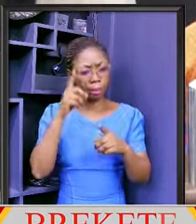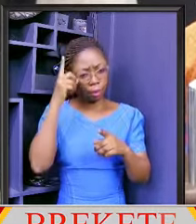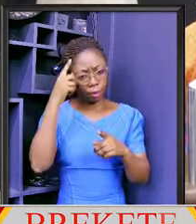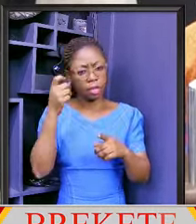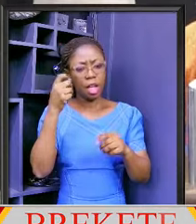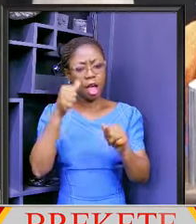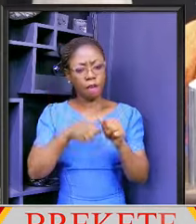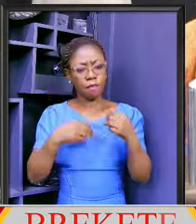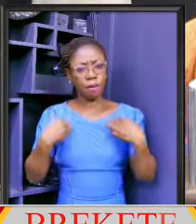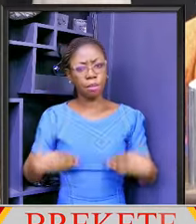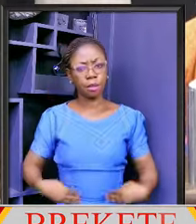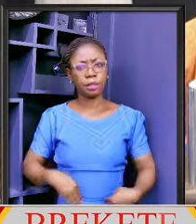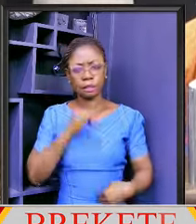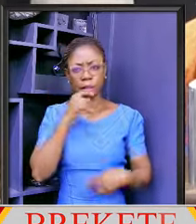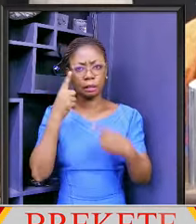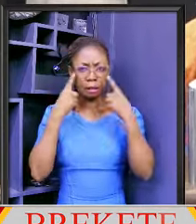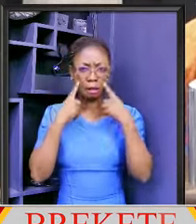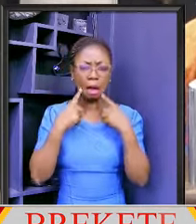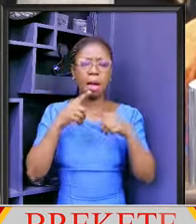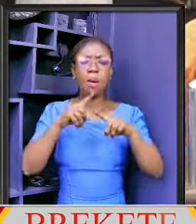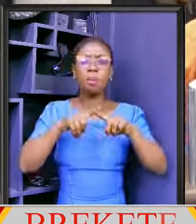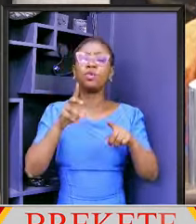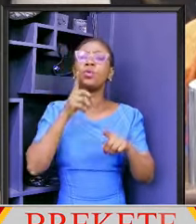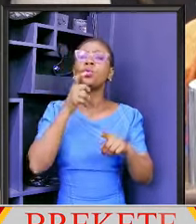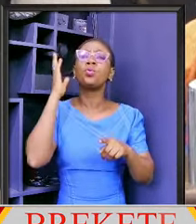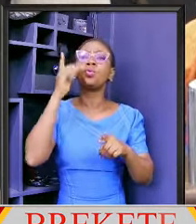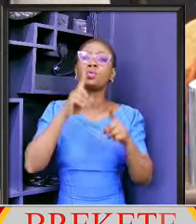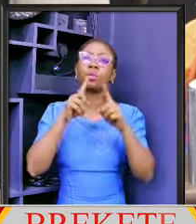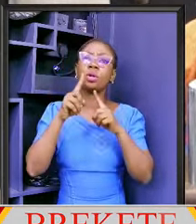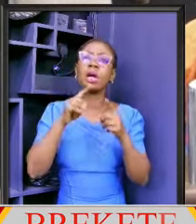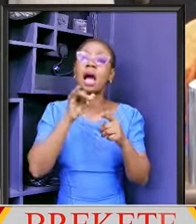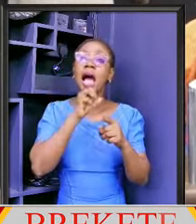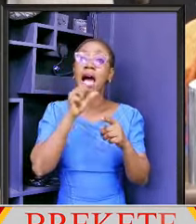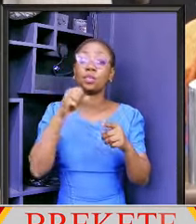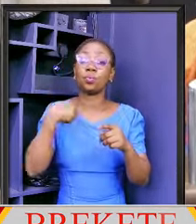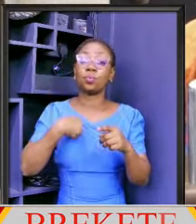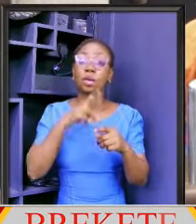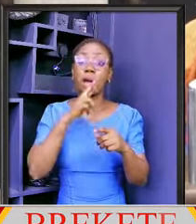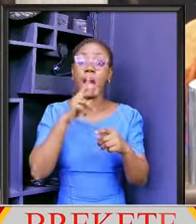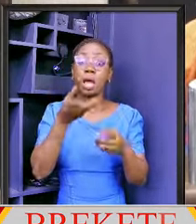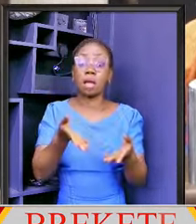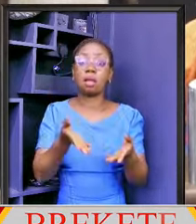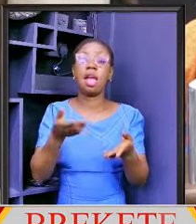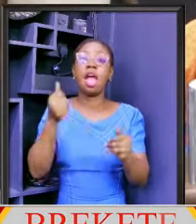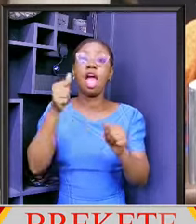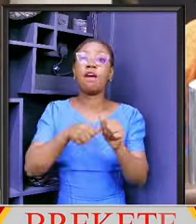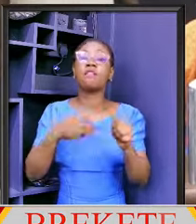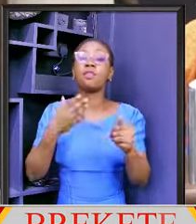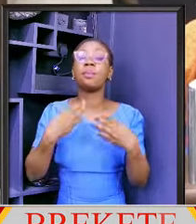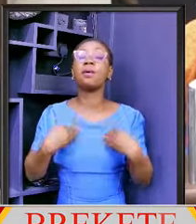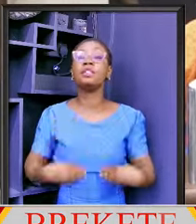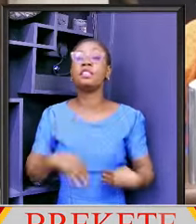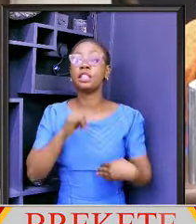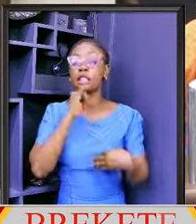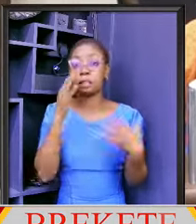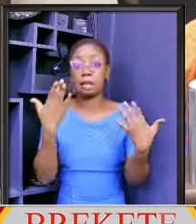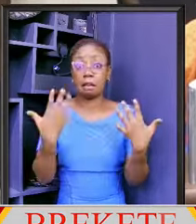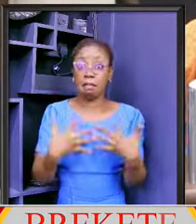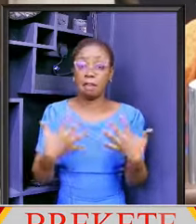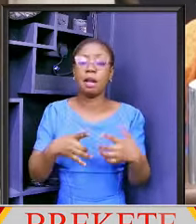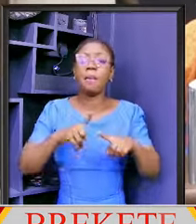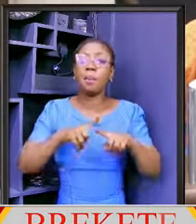talk? Thank as you. We are here now, everybody is threatened, the honorary president. Everybody is threatened. Everybody is afraid. But I told